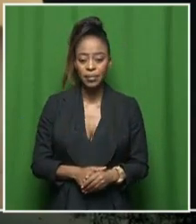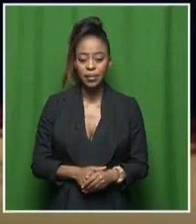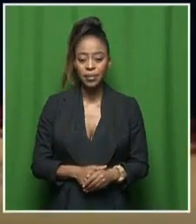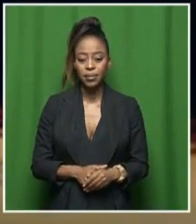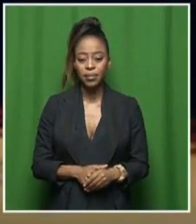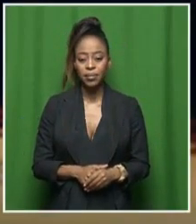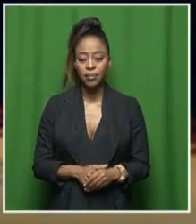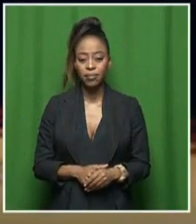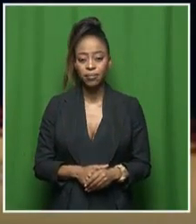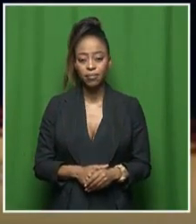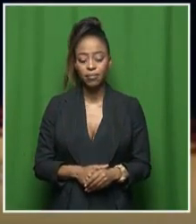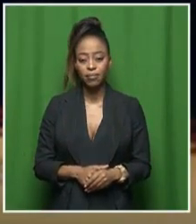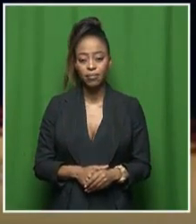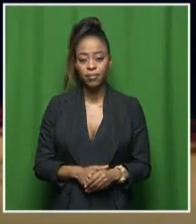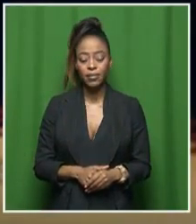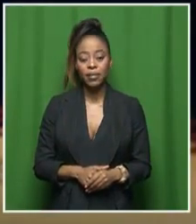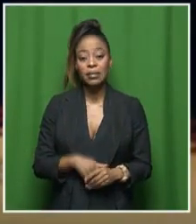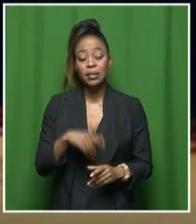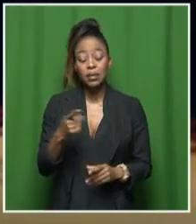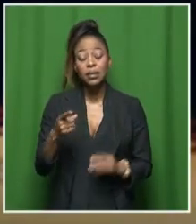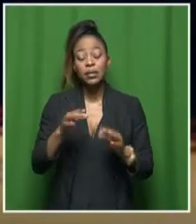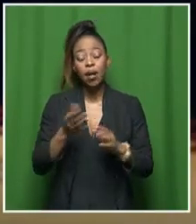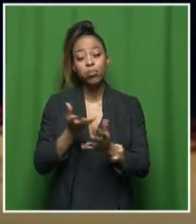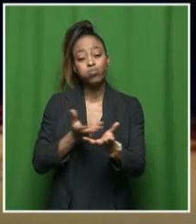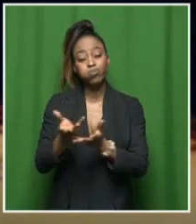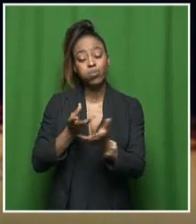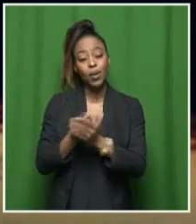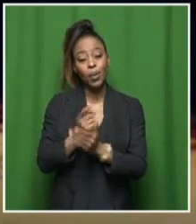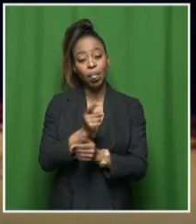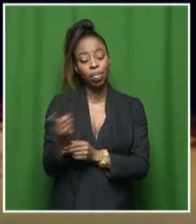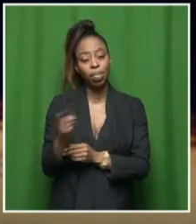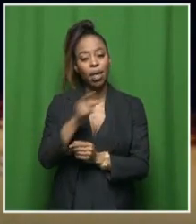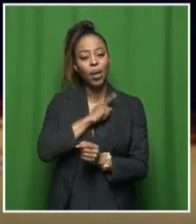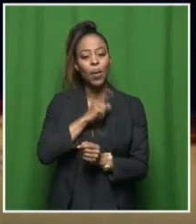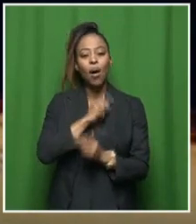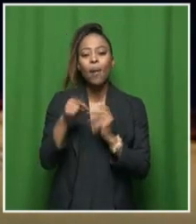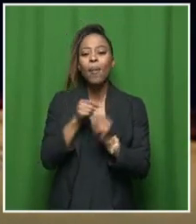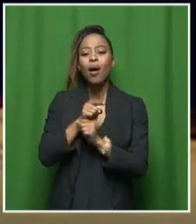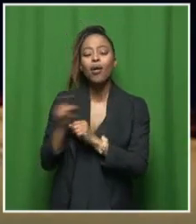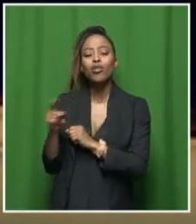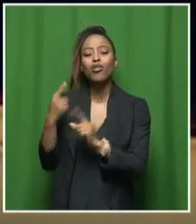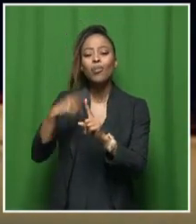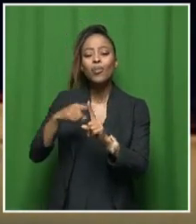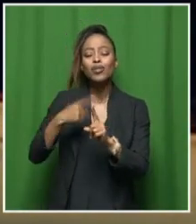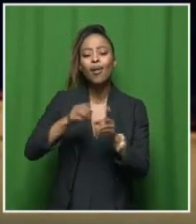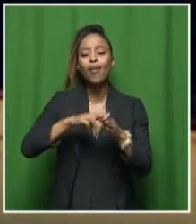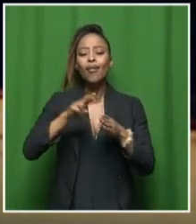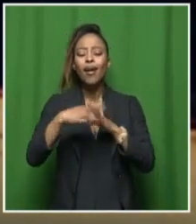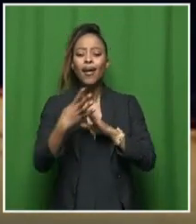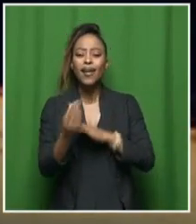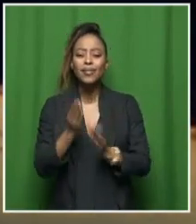St. Francis Tohlang, and we're just in conversation with him about, them making positive strides to